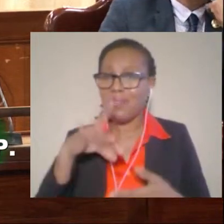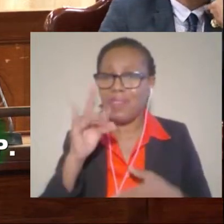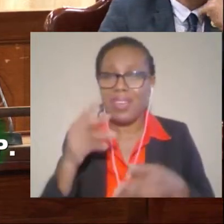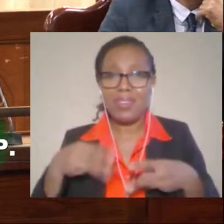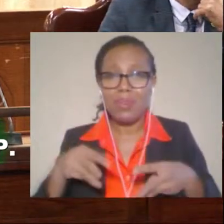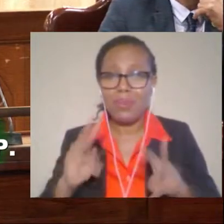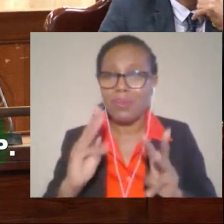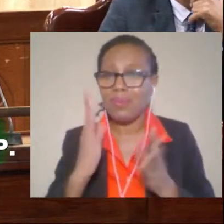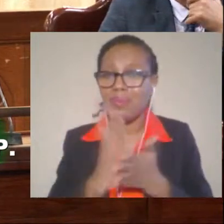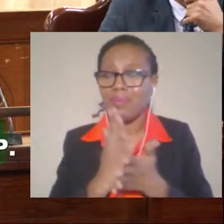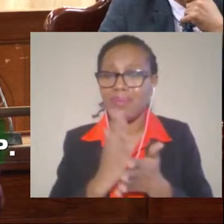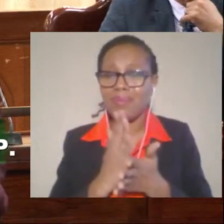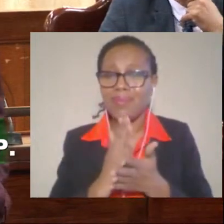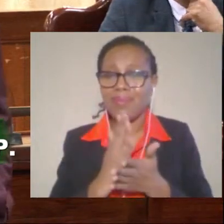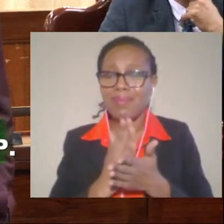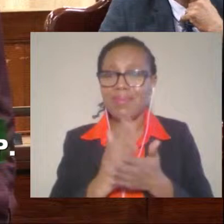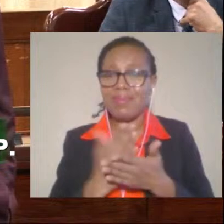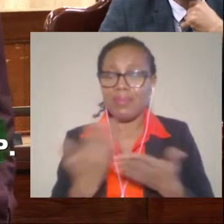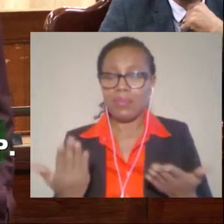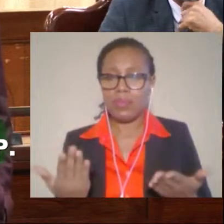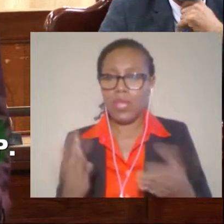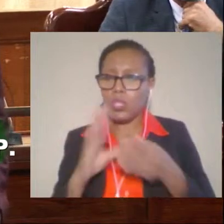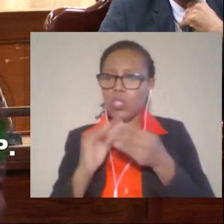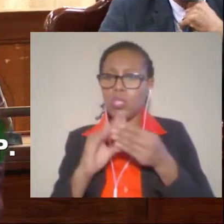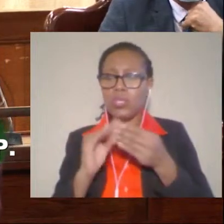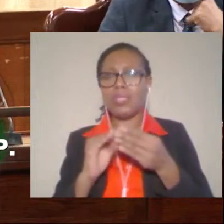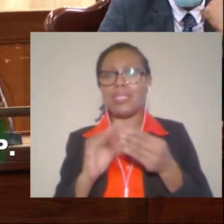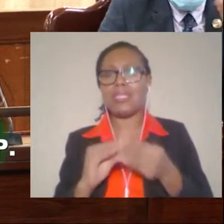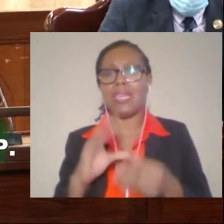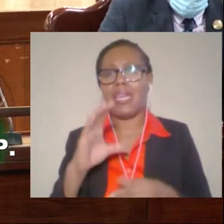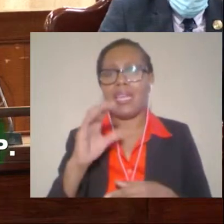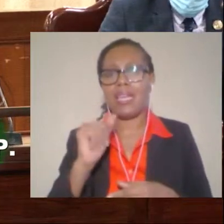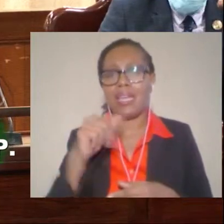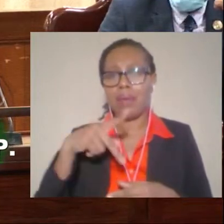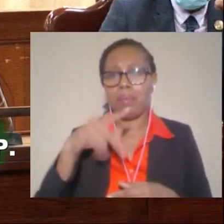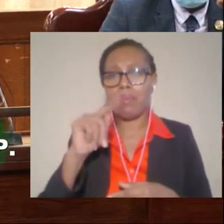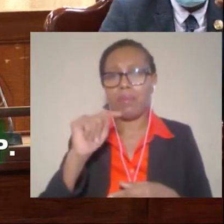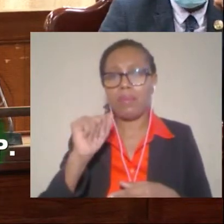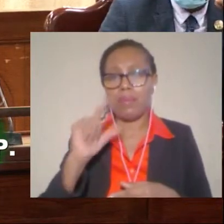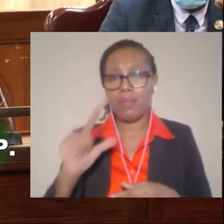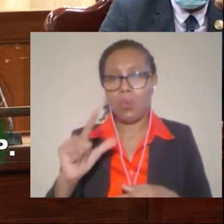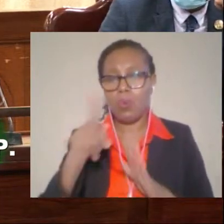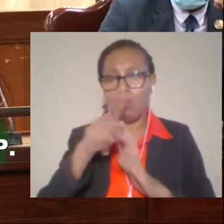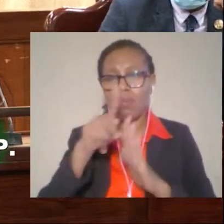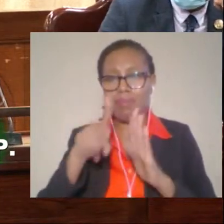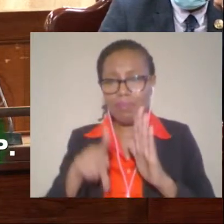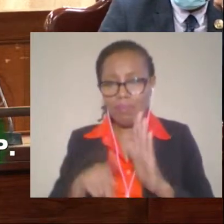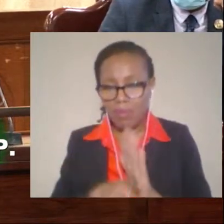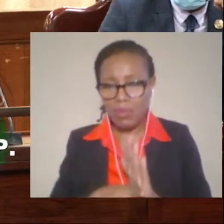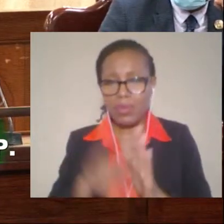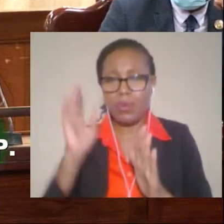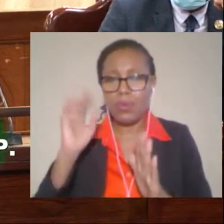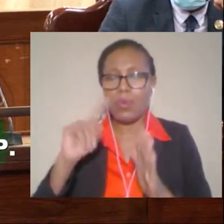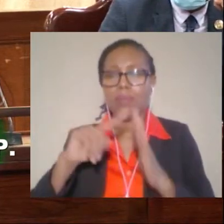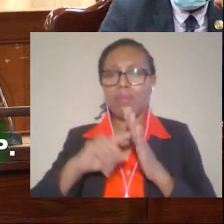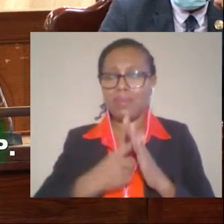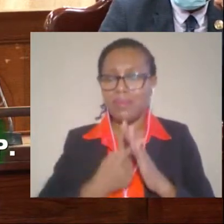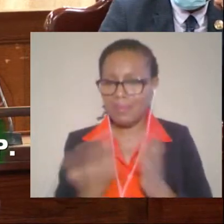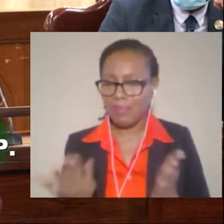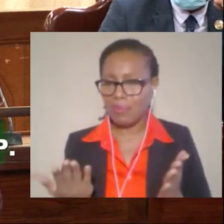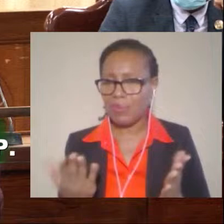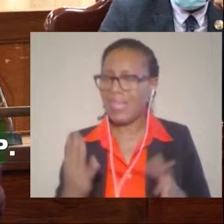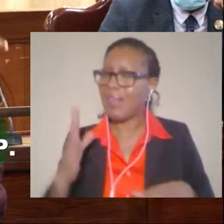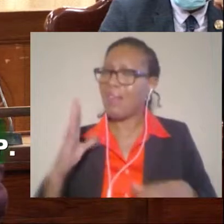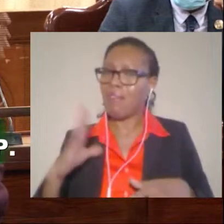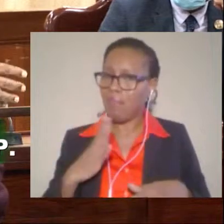into capital projects. It is fine to say that we will generate the kind of